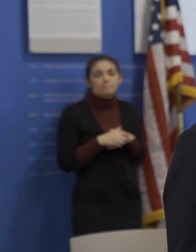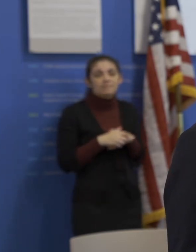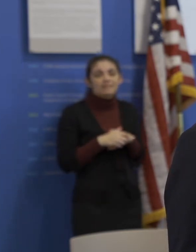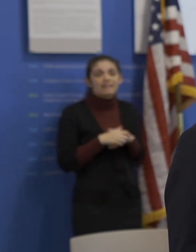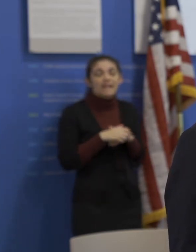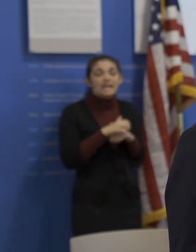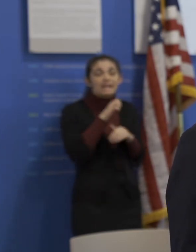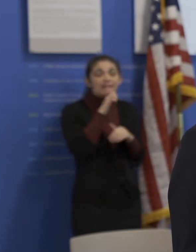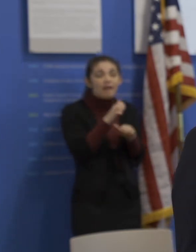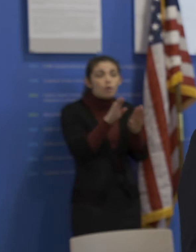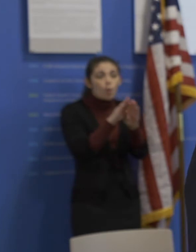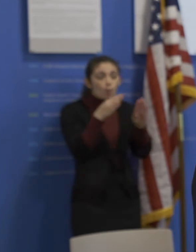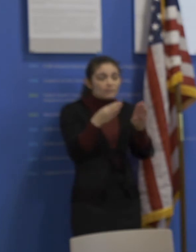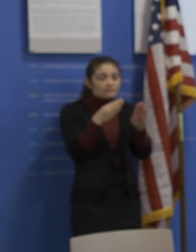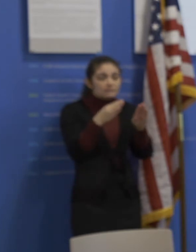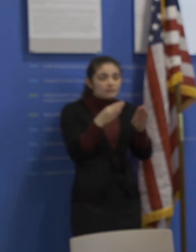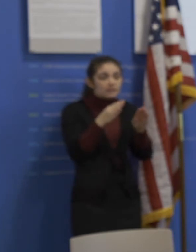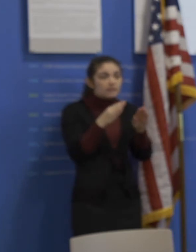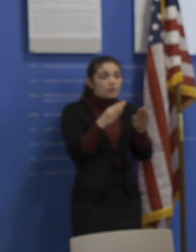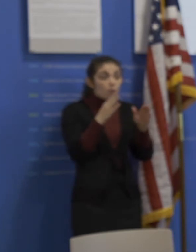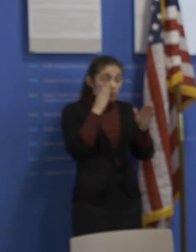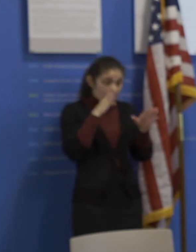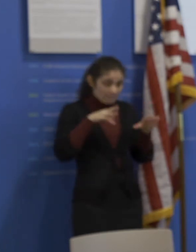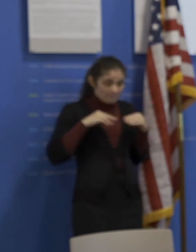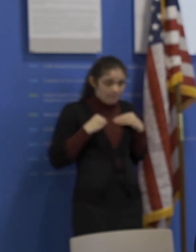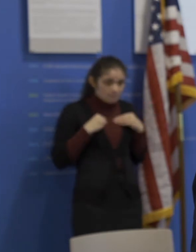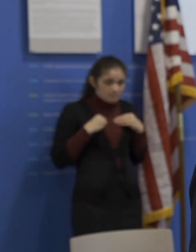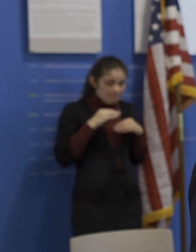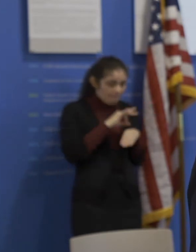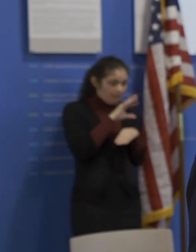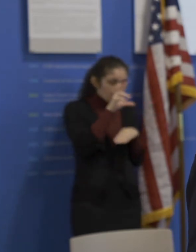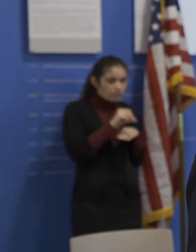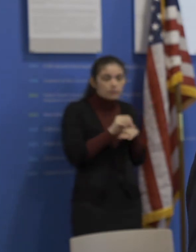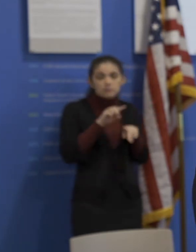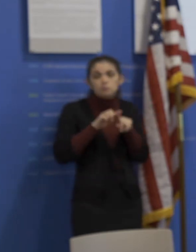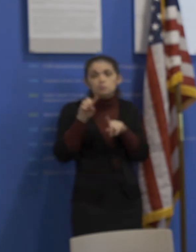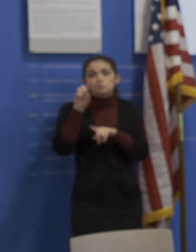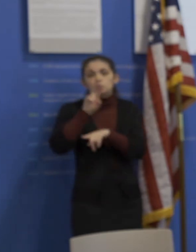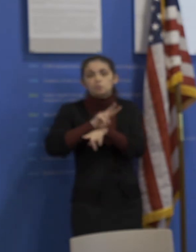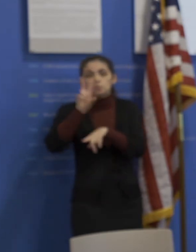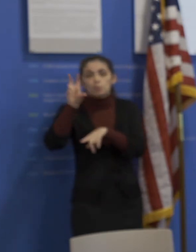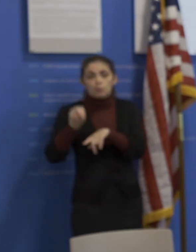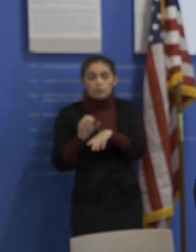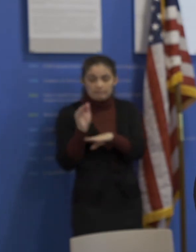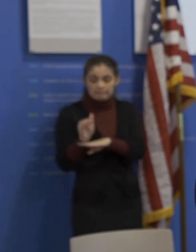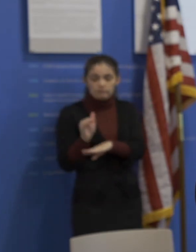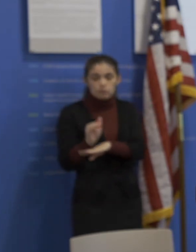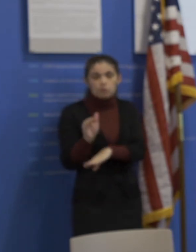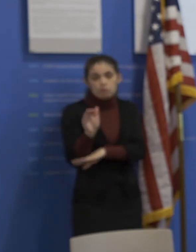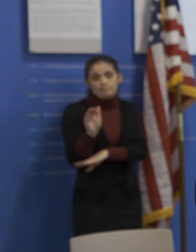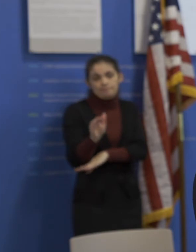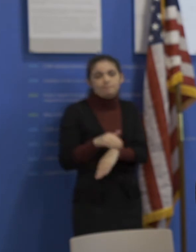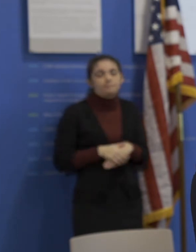Unopened boxes of these items will be accepted Monday through Friday from 9:30 a.m. to 2:30